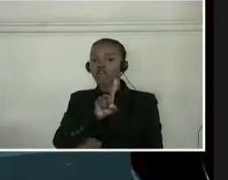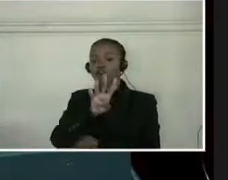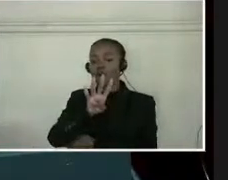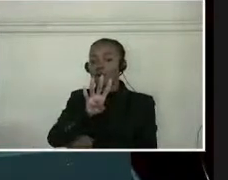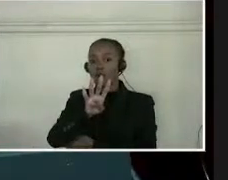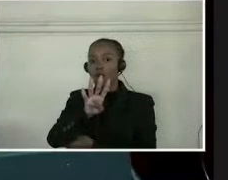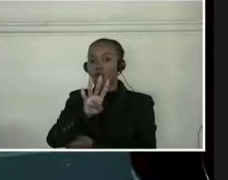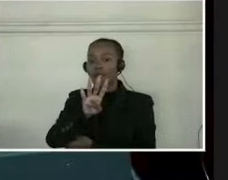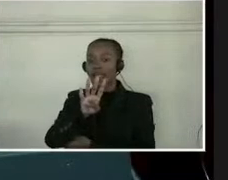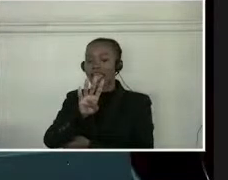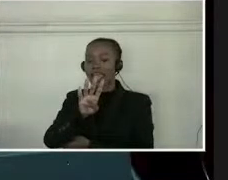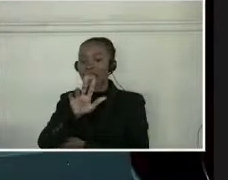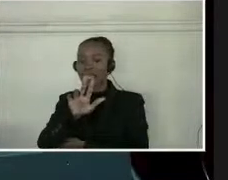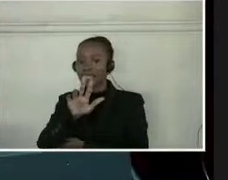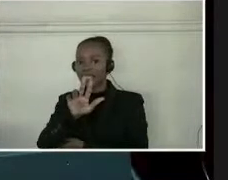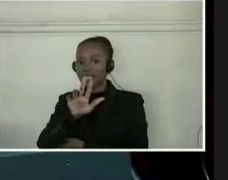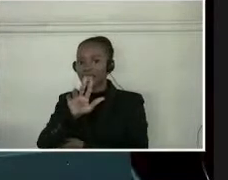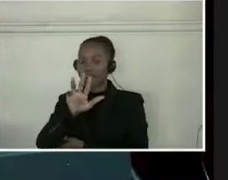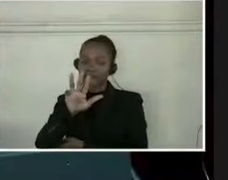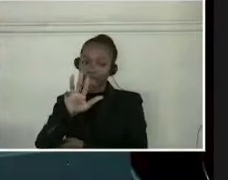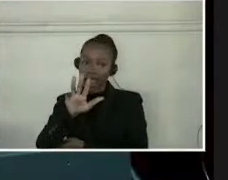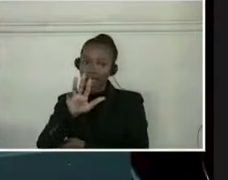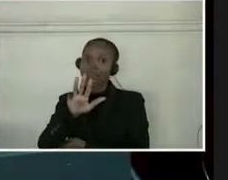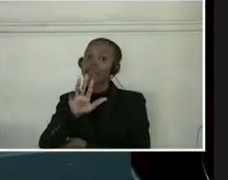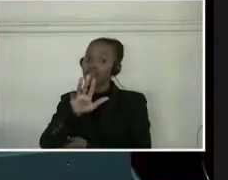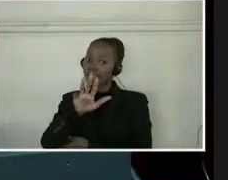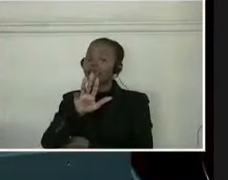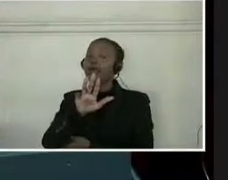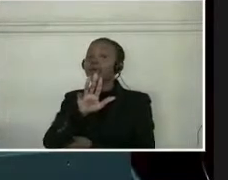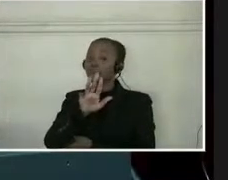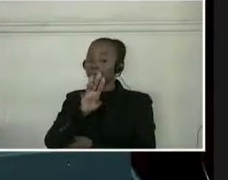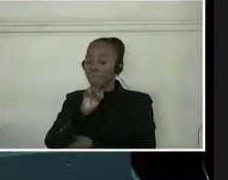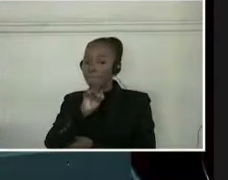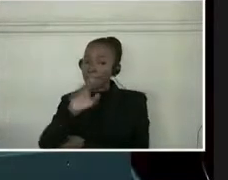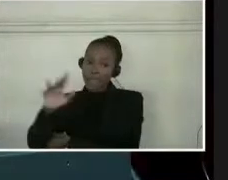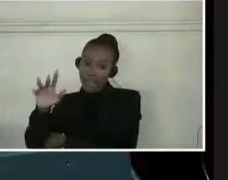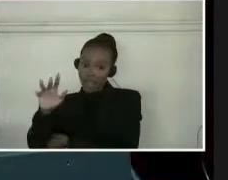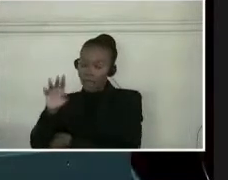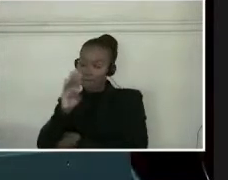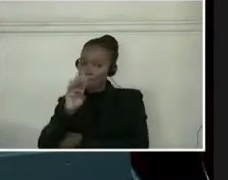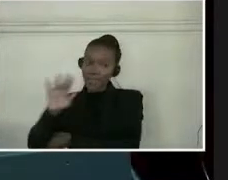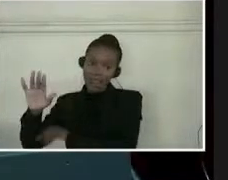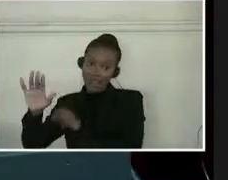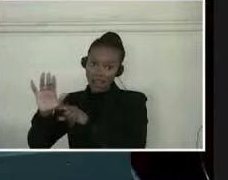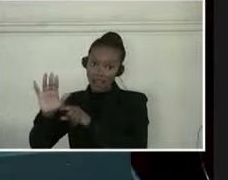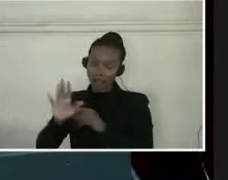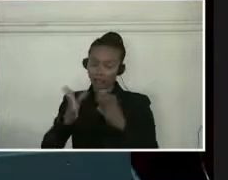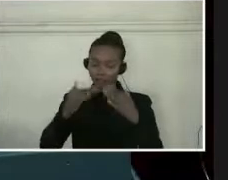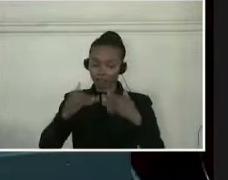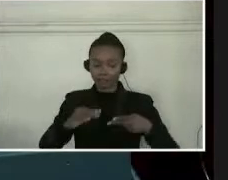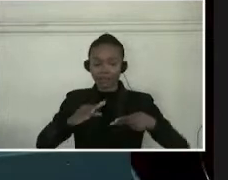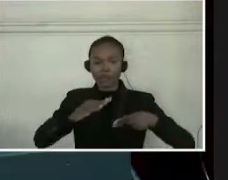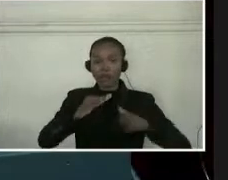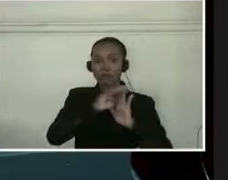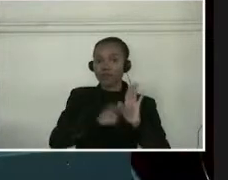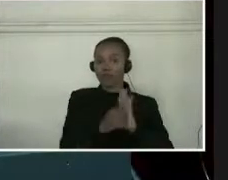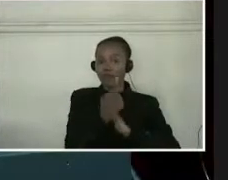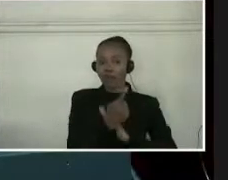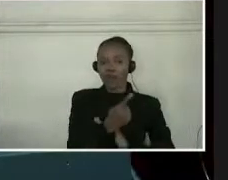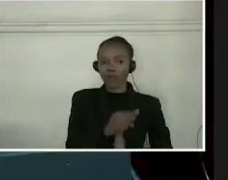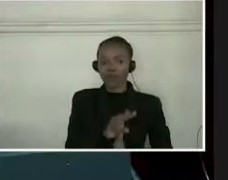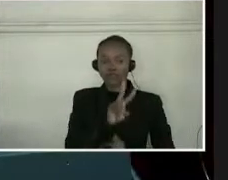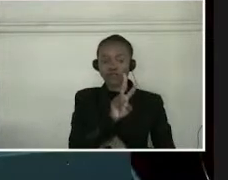000 wait for programs program one being administration with 280 million